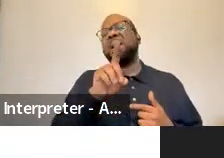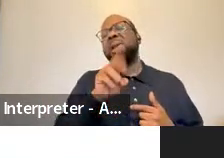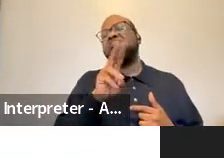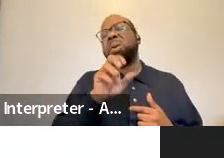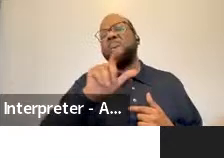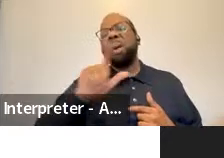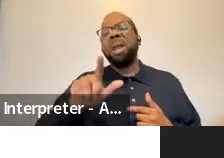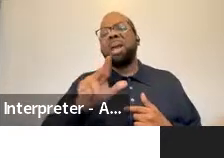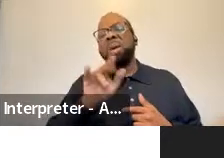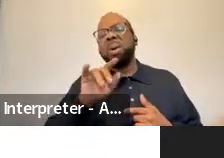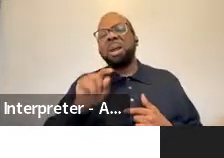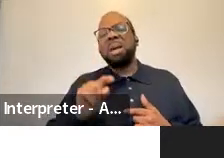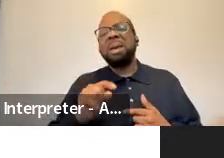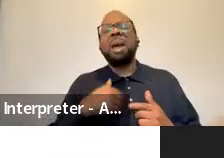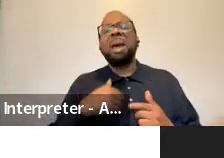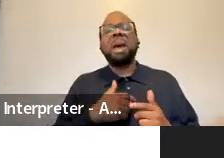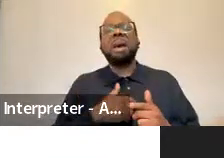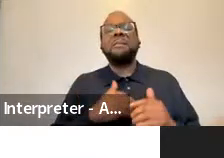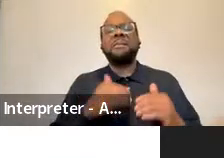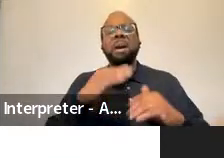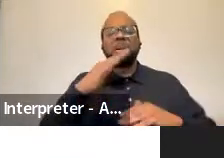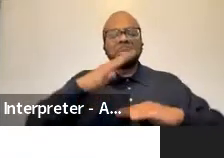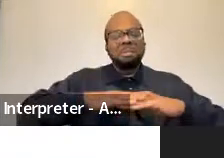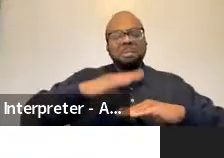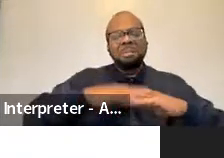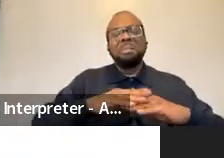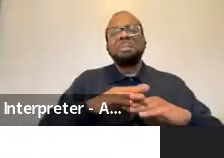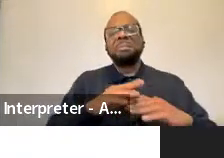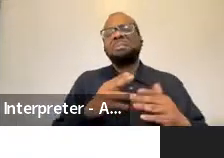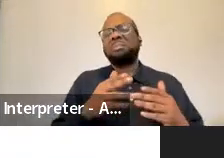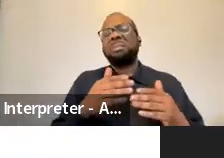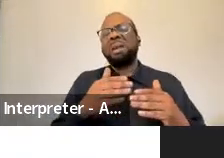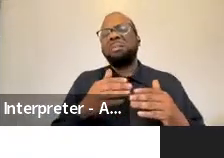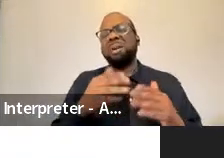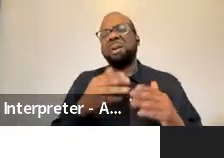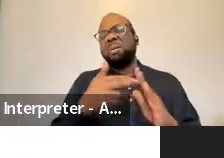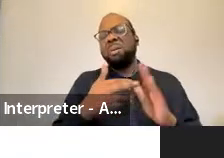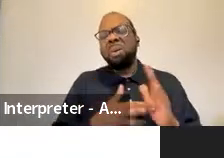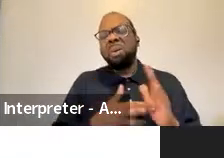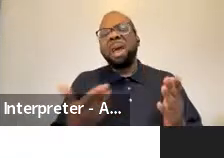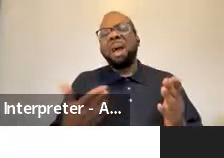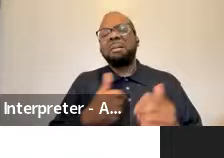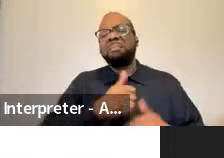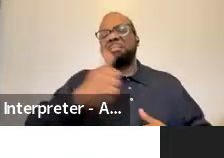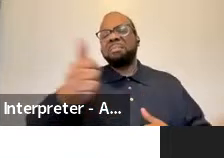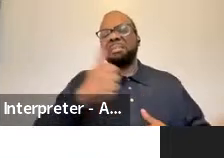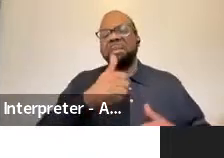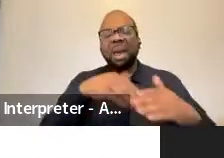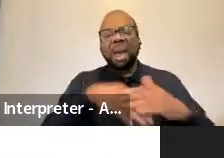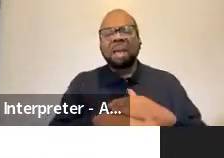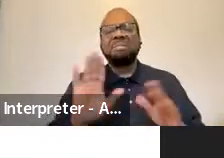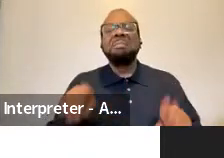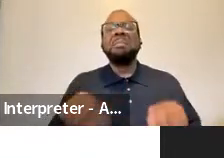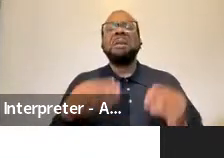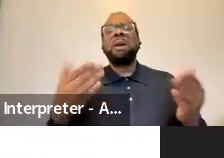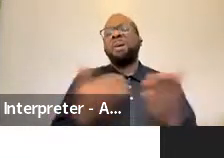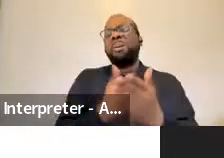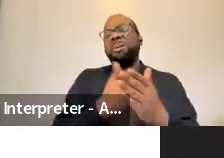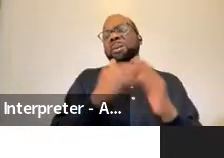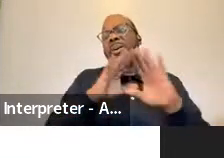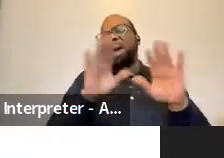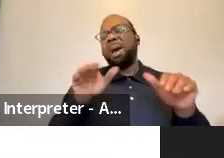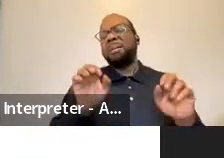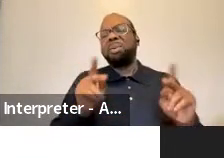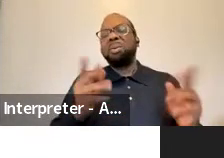average unit size, and areas of the best transit access. This will provide more housing opportunities for New Yorkers who want to live